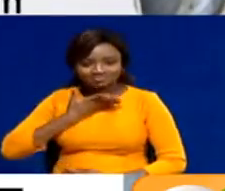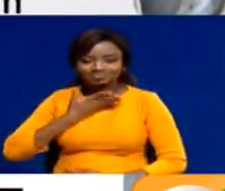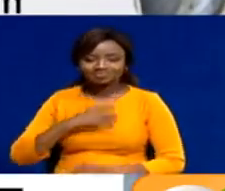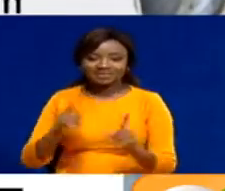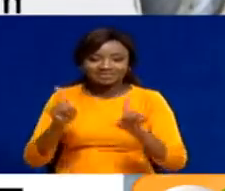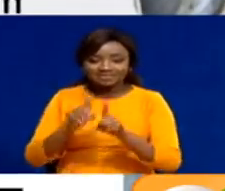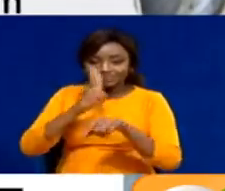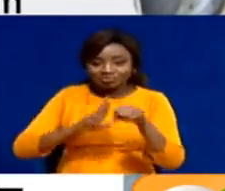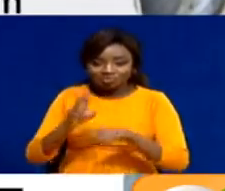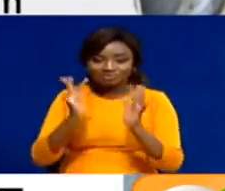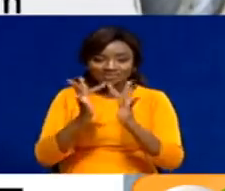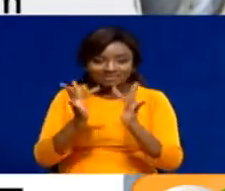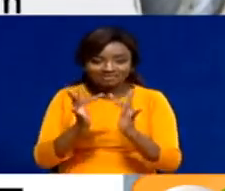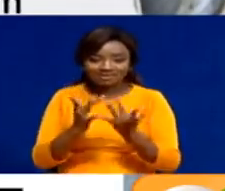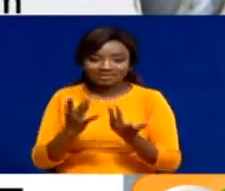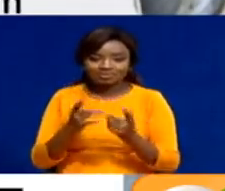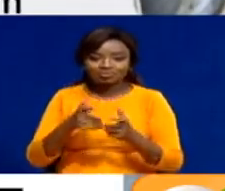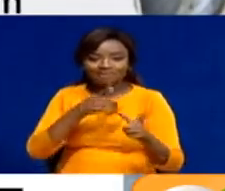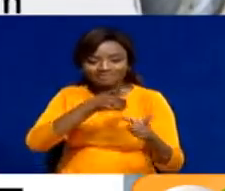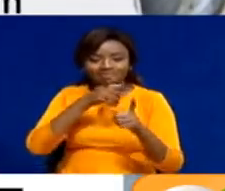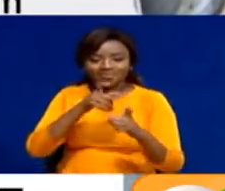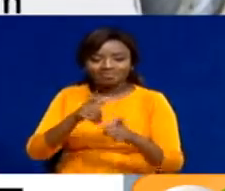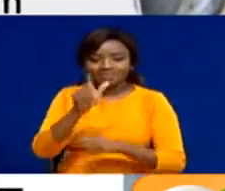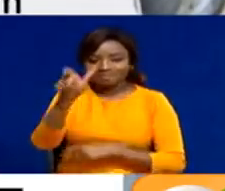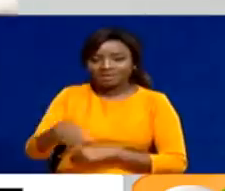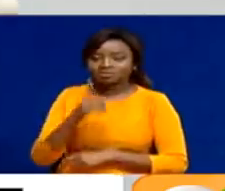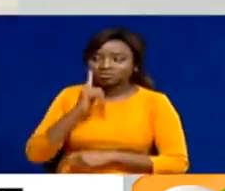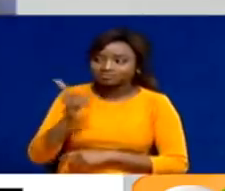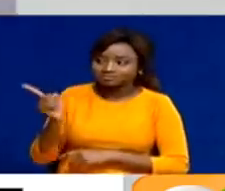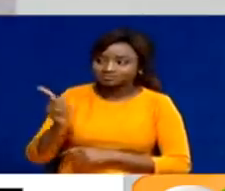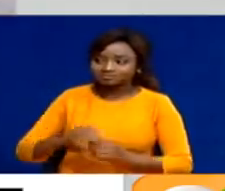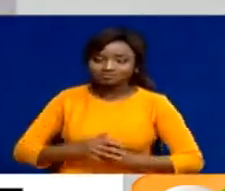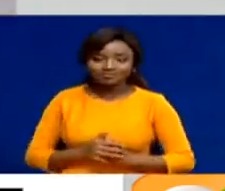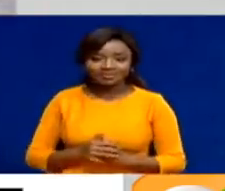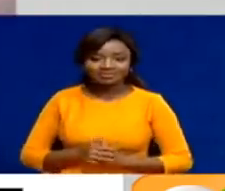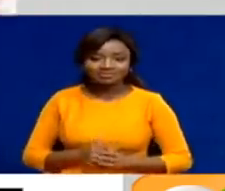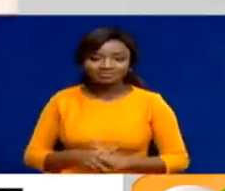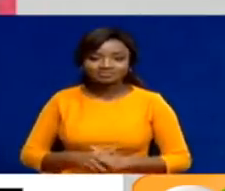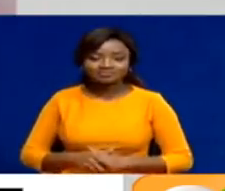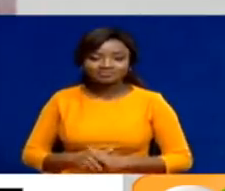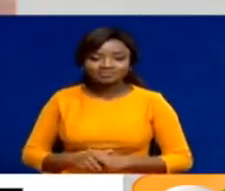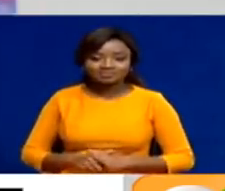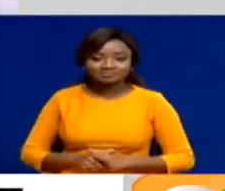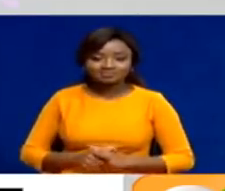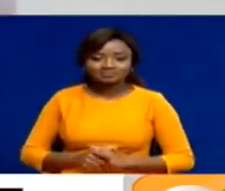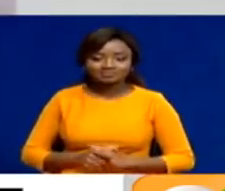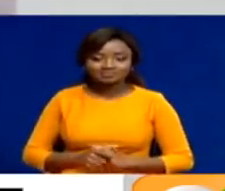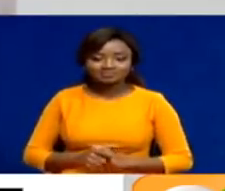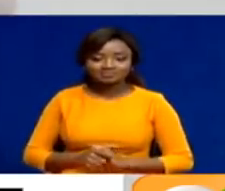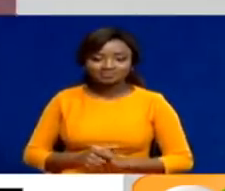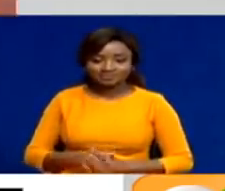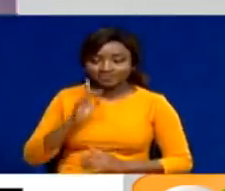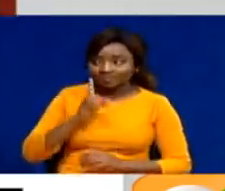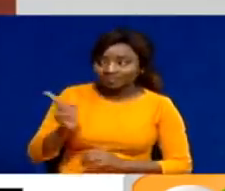media to condemn the harassment of a motorist on one of Nairobi's roads. It all happened along Professor